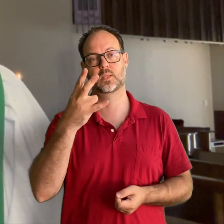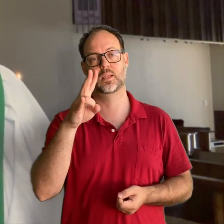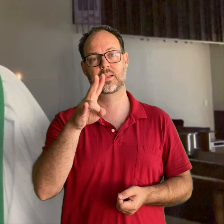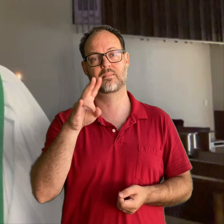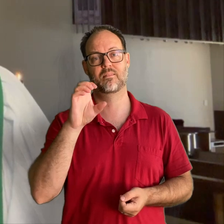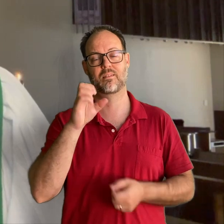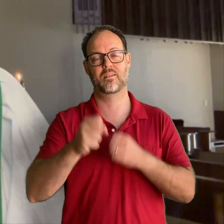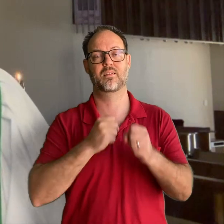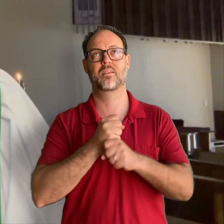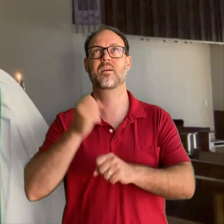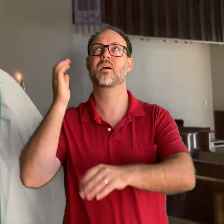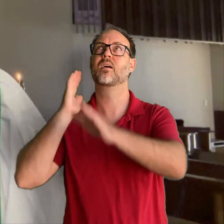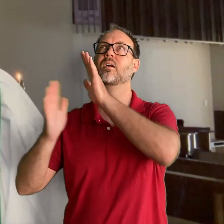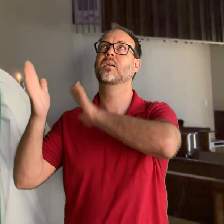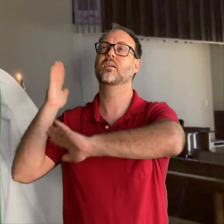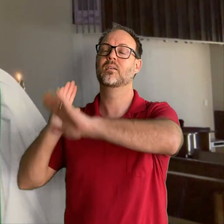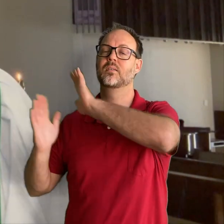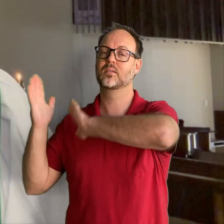1700 years ago,